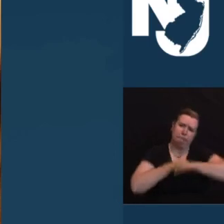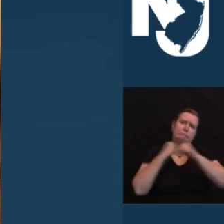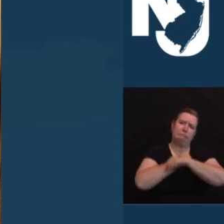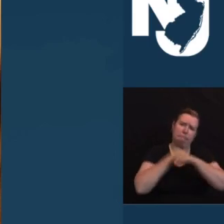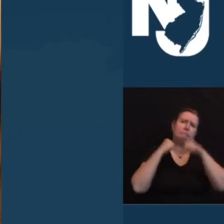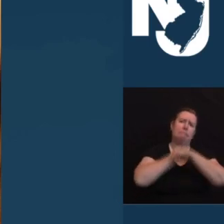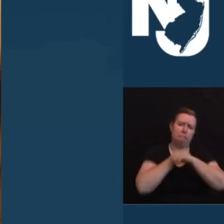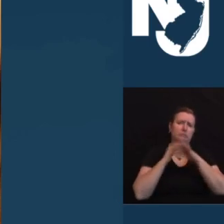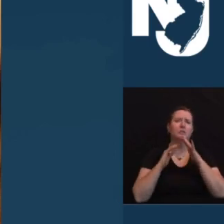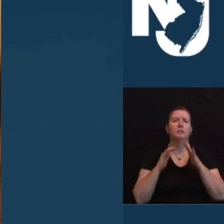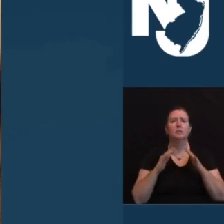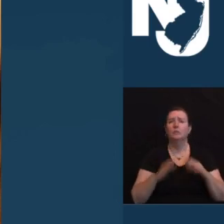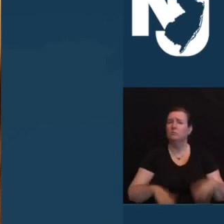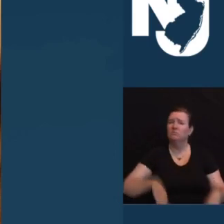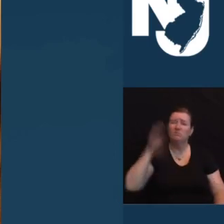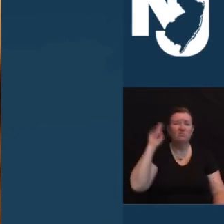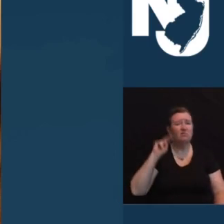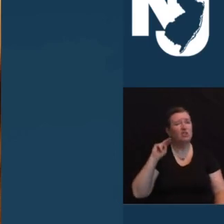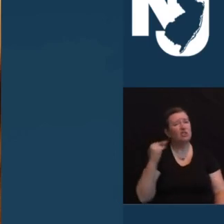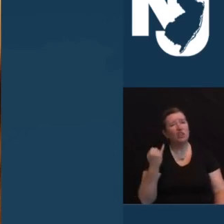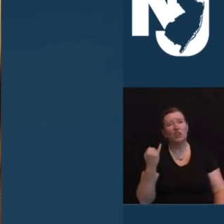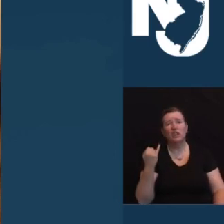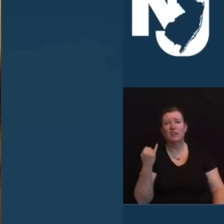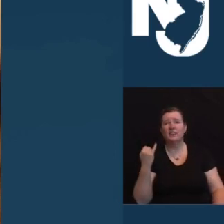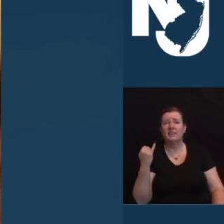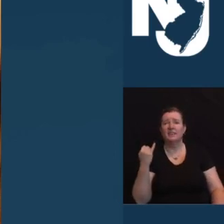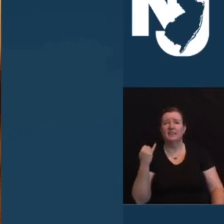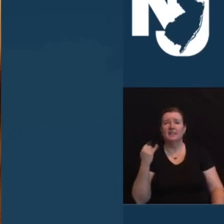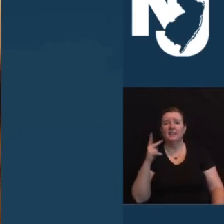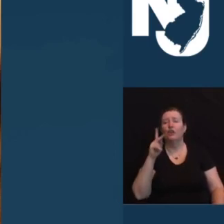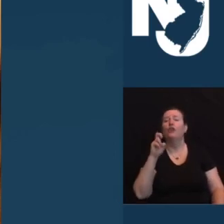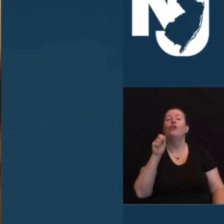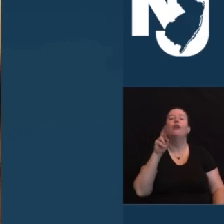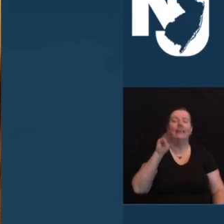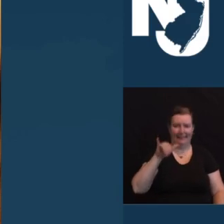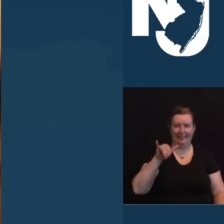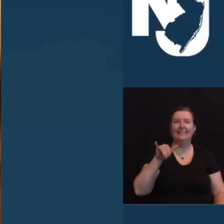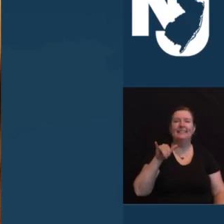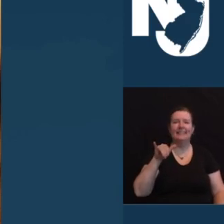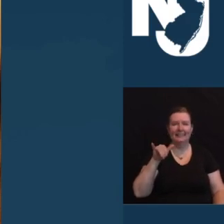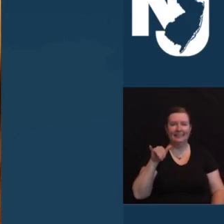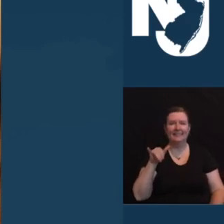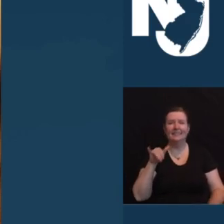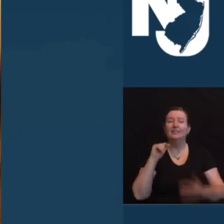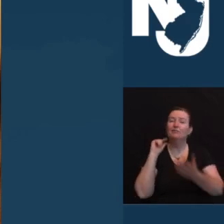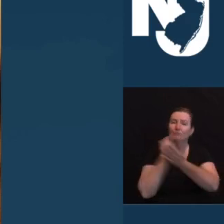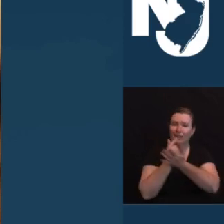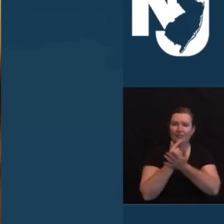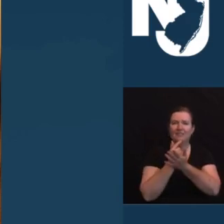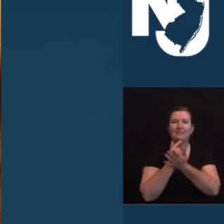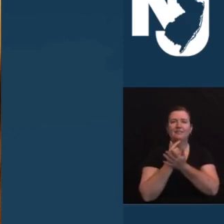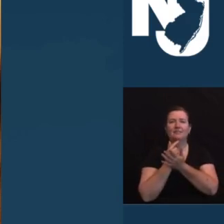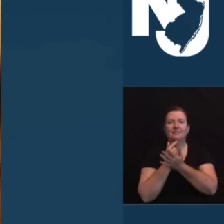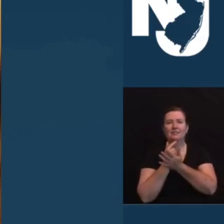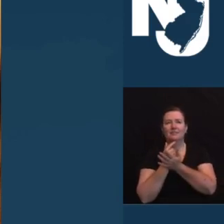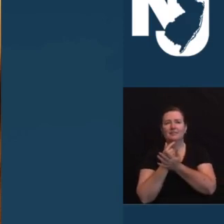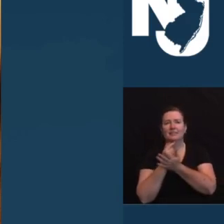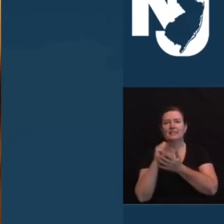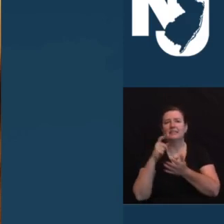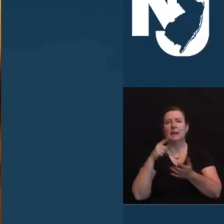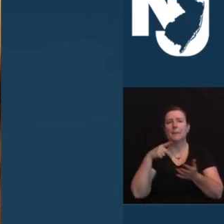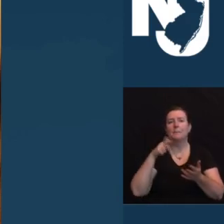through and through, a native of Kearney and a graduate of both St. Peter's University and Seton Hall University. After serving in the Army, he